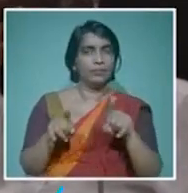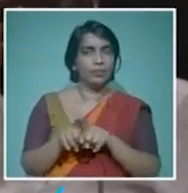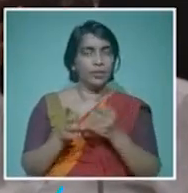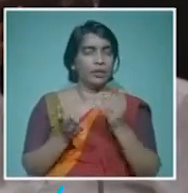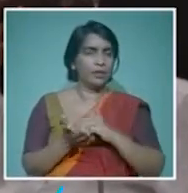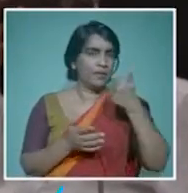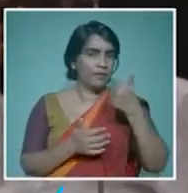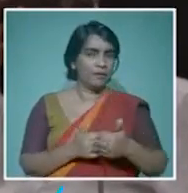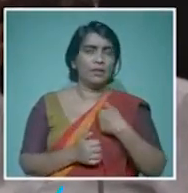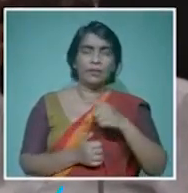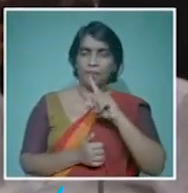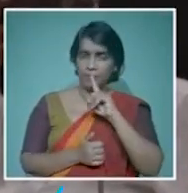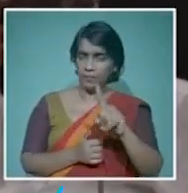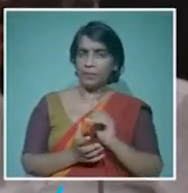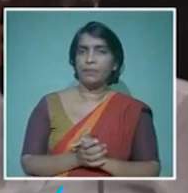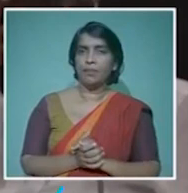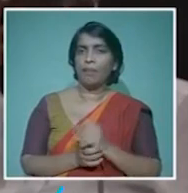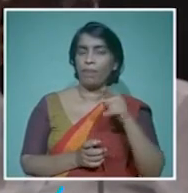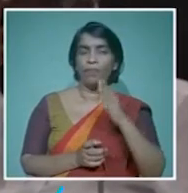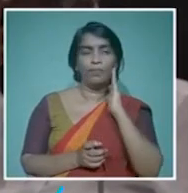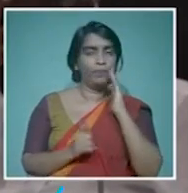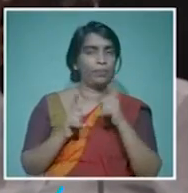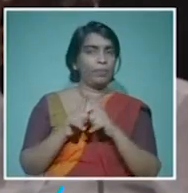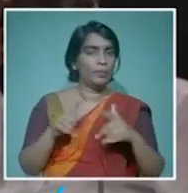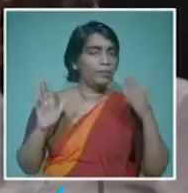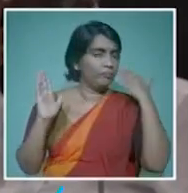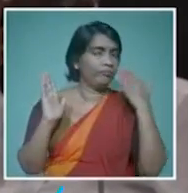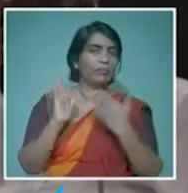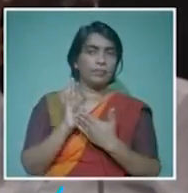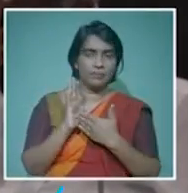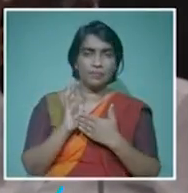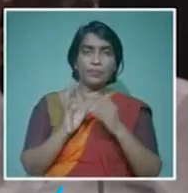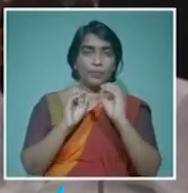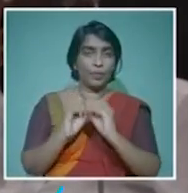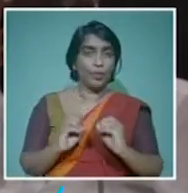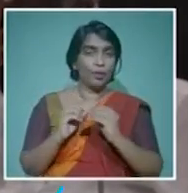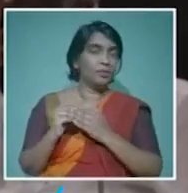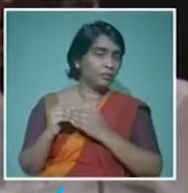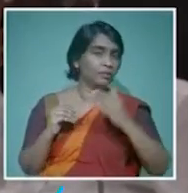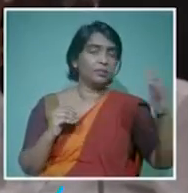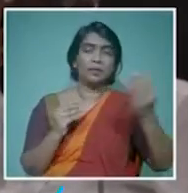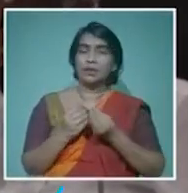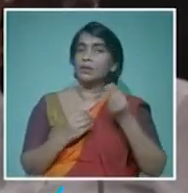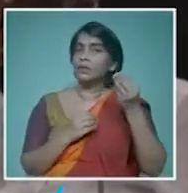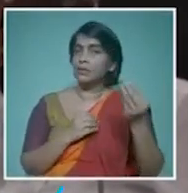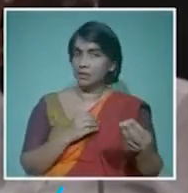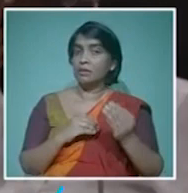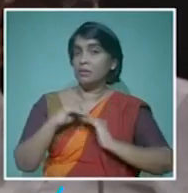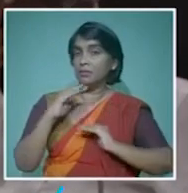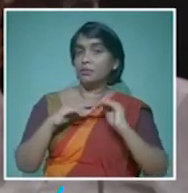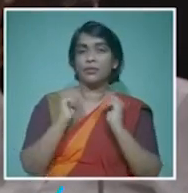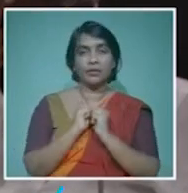Tawa Wedagath Karanayak Matu Kala, Etamai English Vashawa Pilibandawa Perapasa Lavadi City Labadina